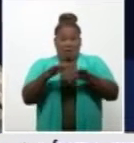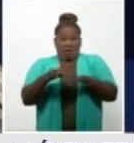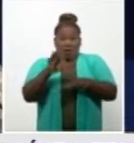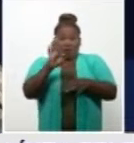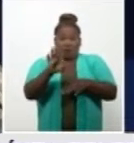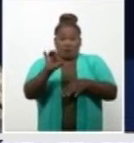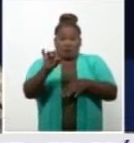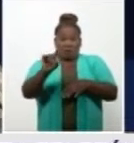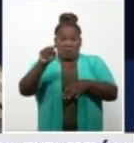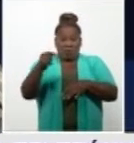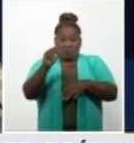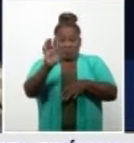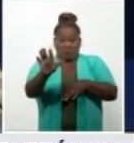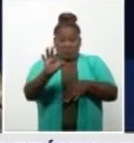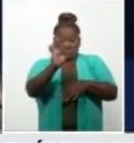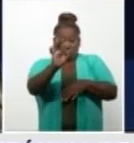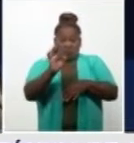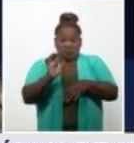and in the overall total,